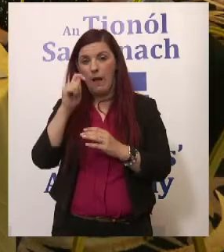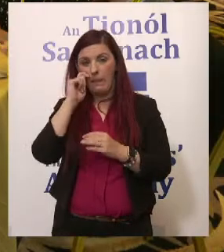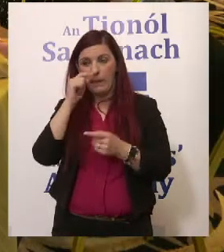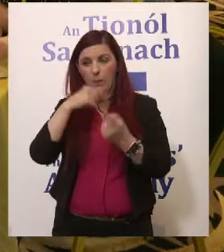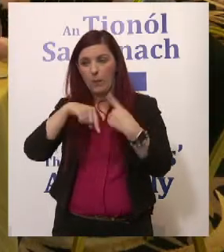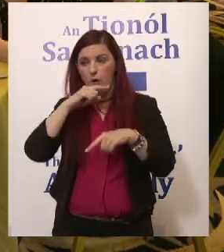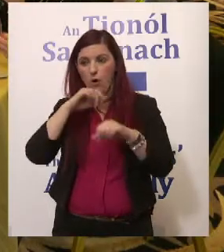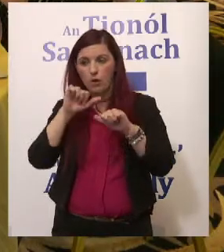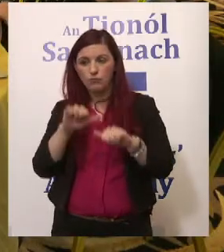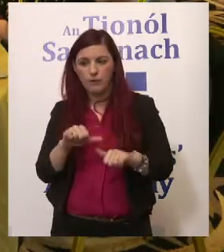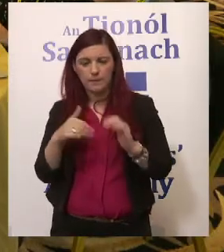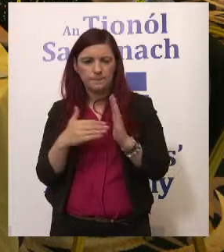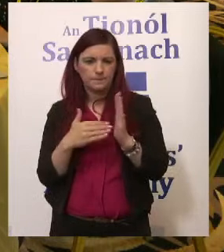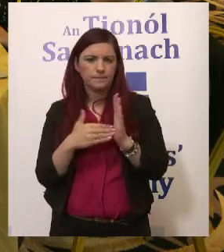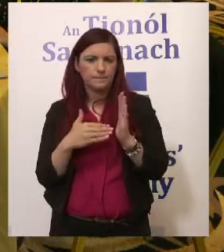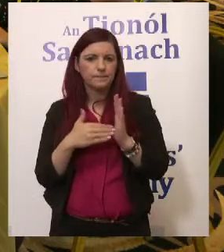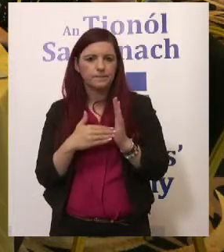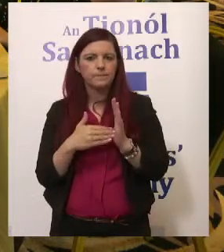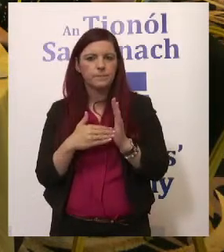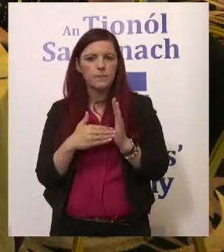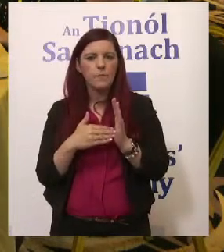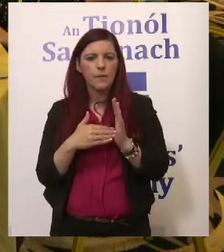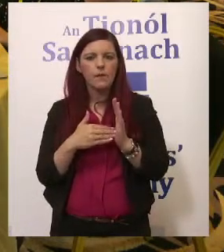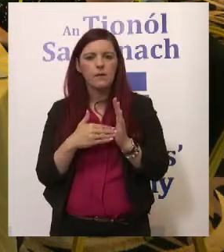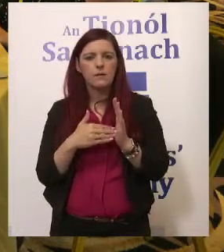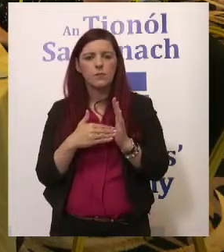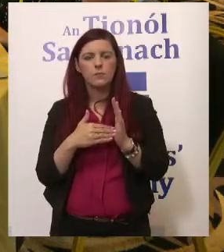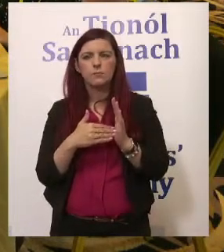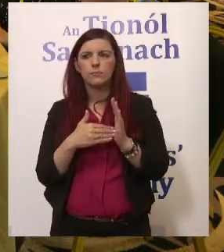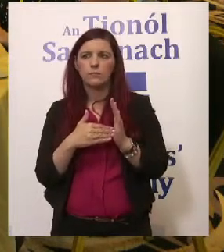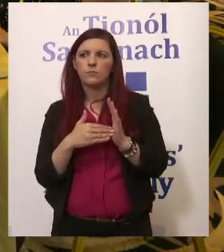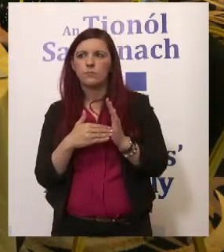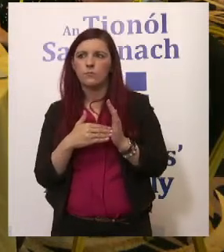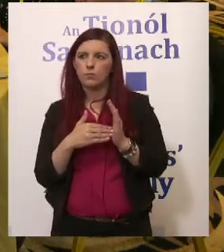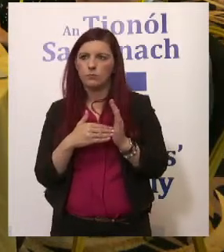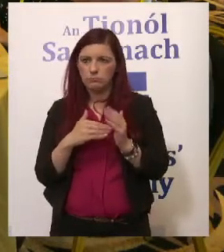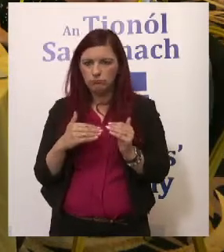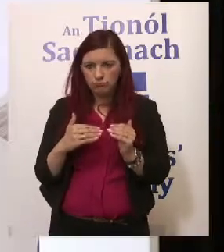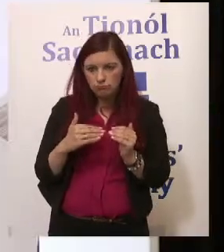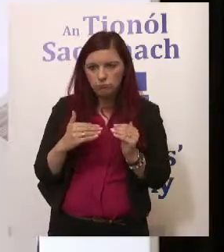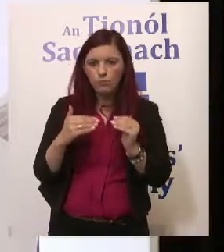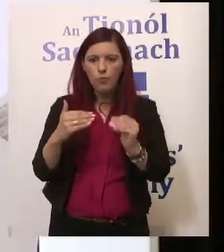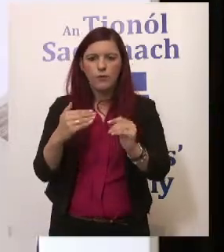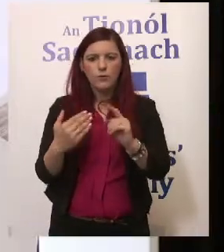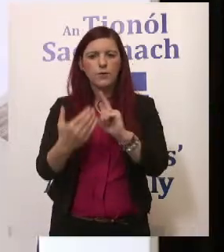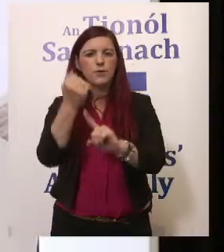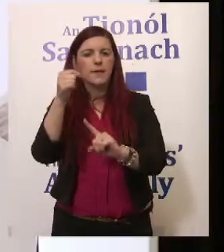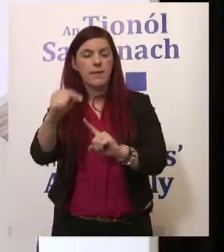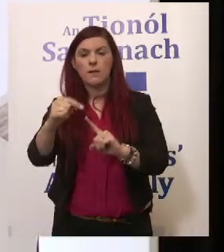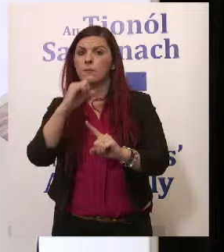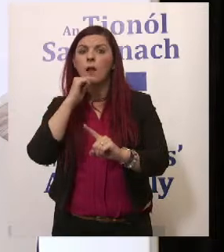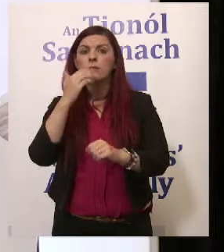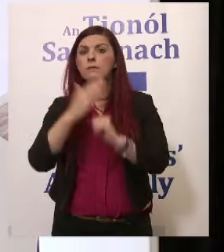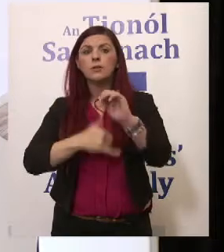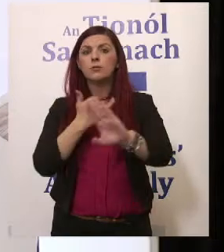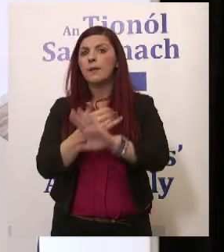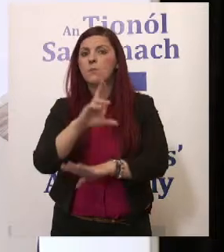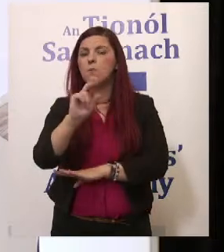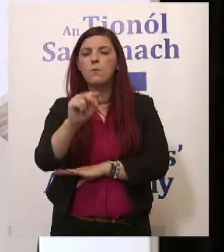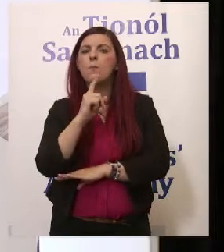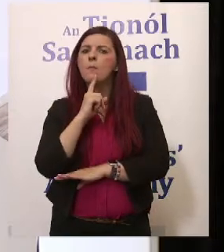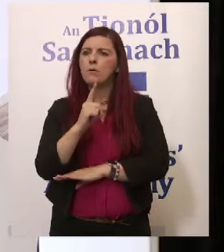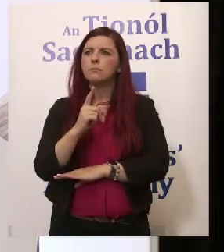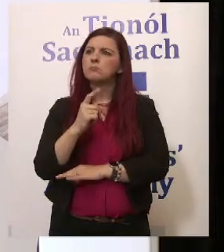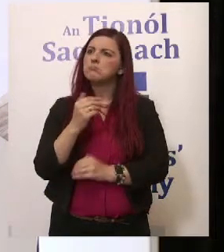agree, well certainly the consensus was, that I was picking up last night, is that we're moving towards that. Bit of work to be done yet, but we're moving in the right